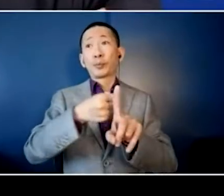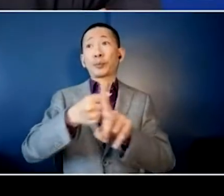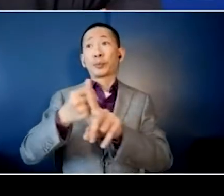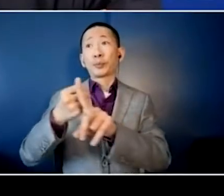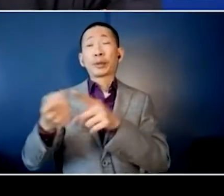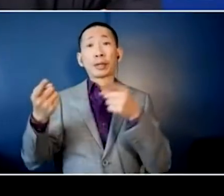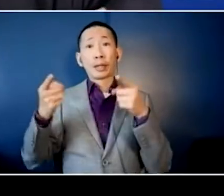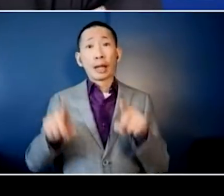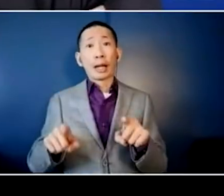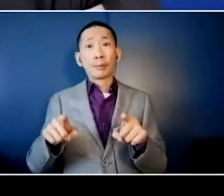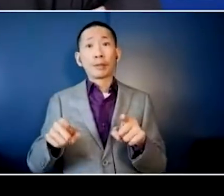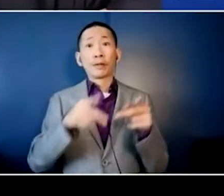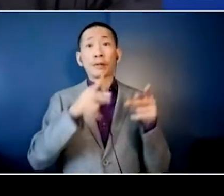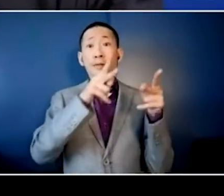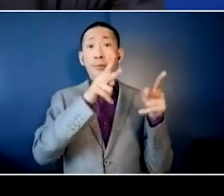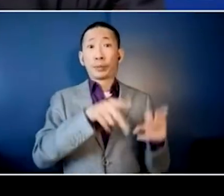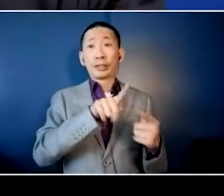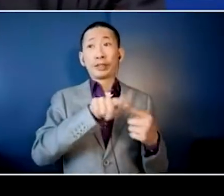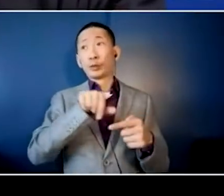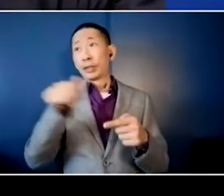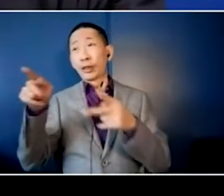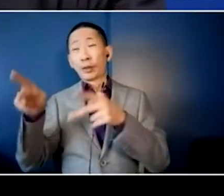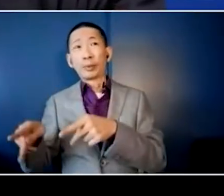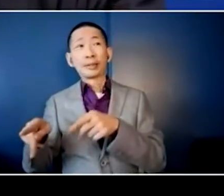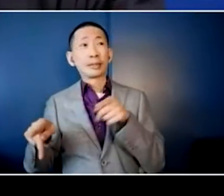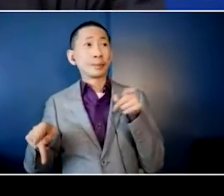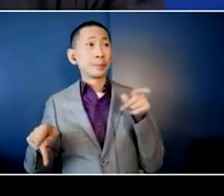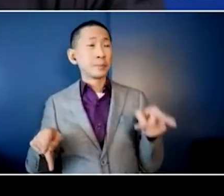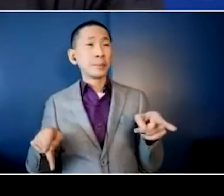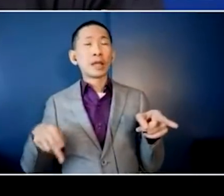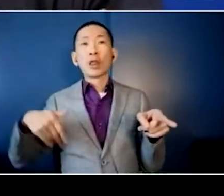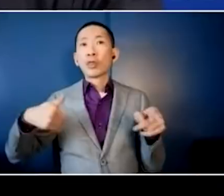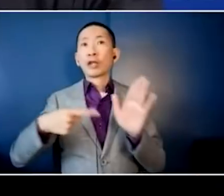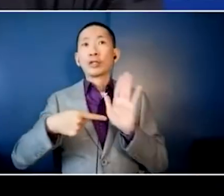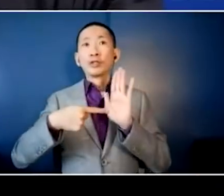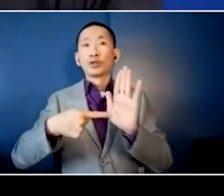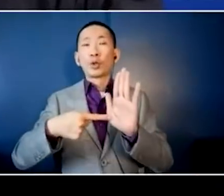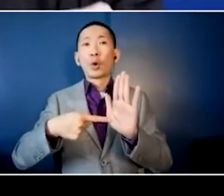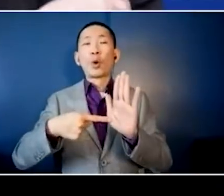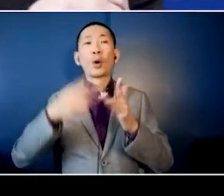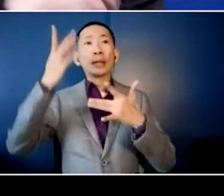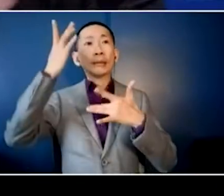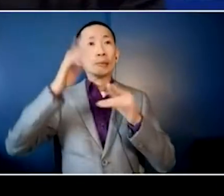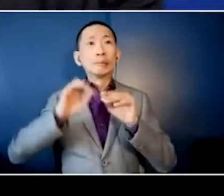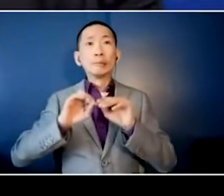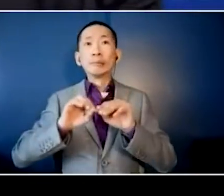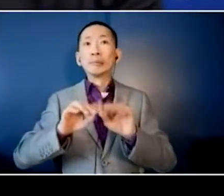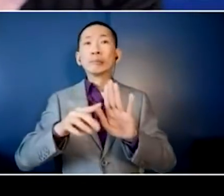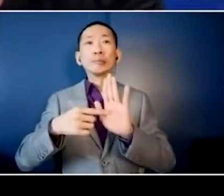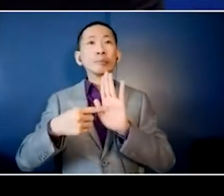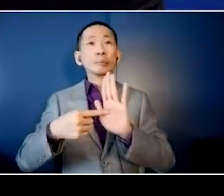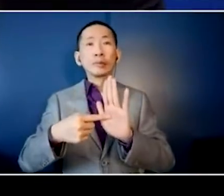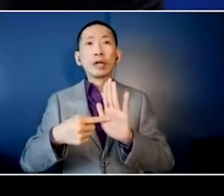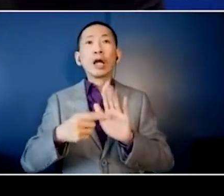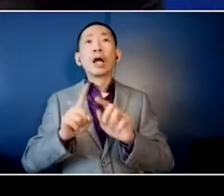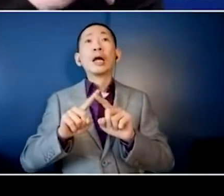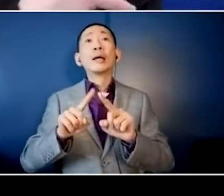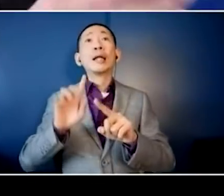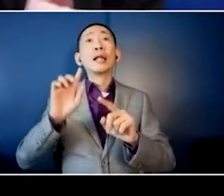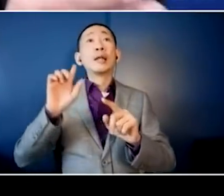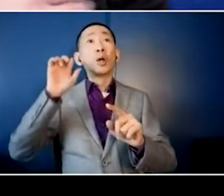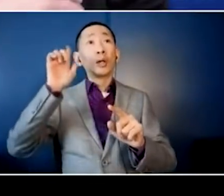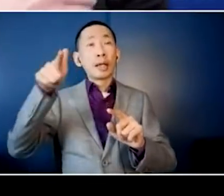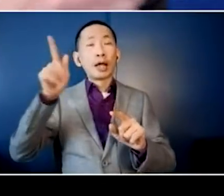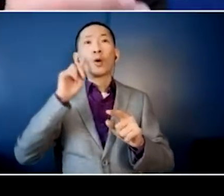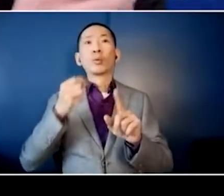from a person who is either pre-symptomatic, namely doesn't have any symptoms but will soon develop symptoms, but